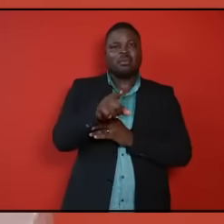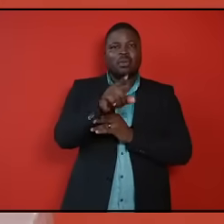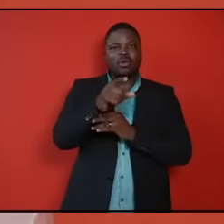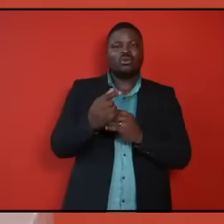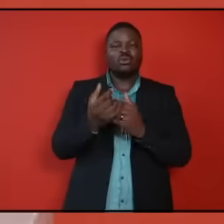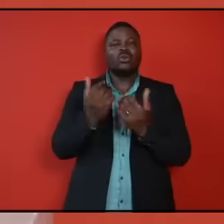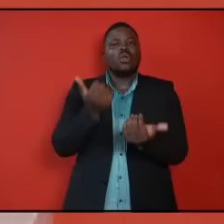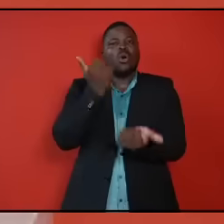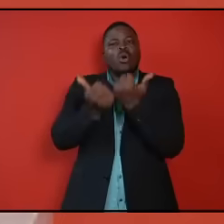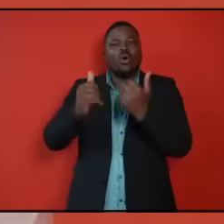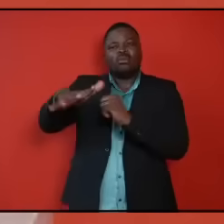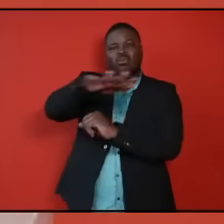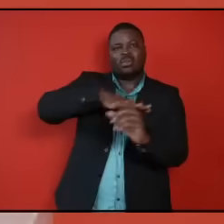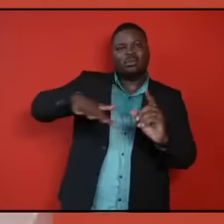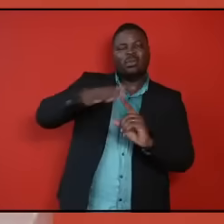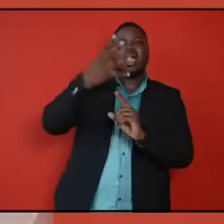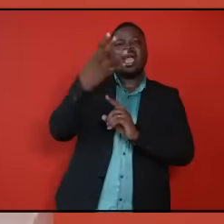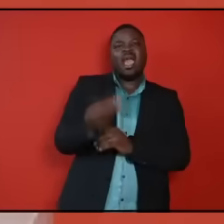insulting our soup kitchen.